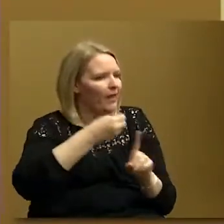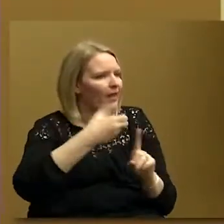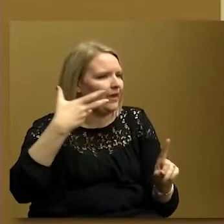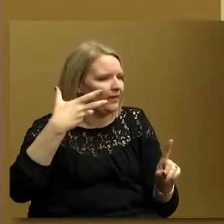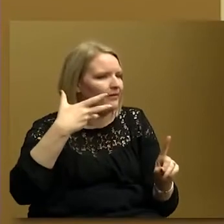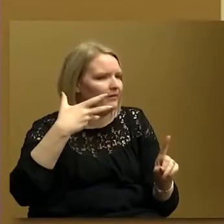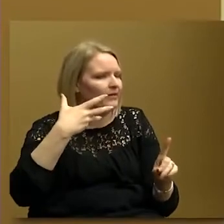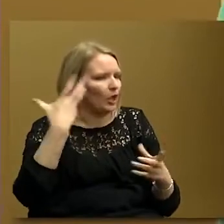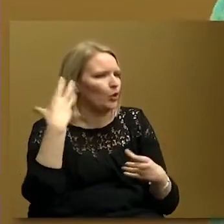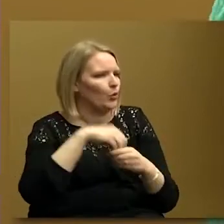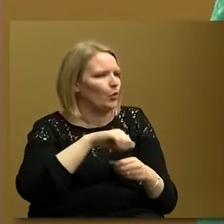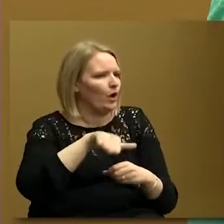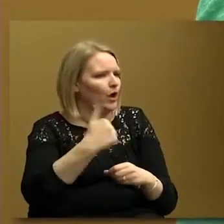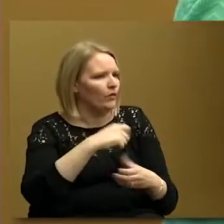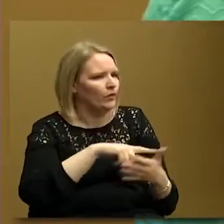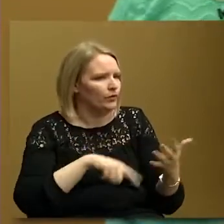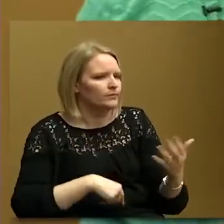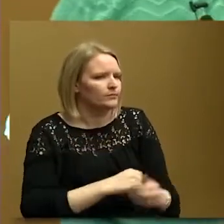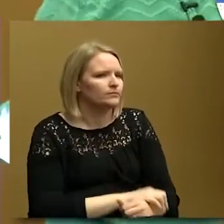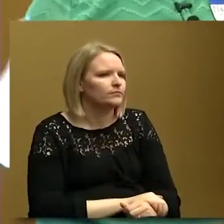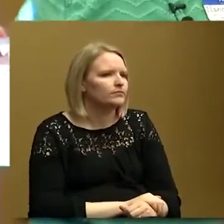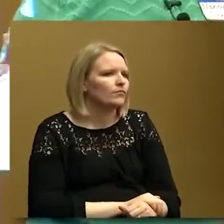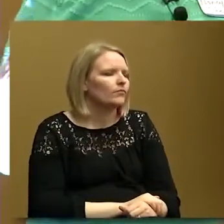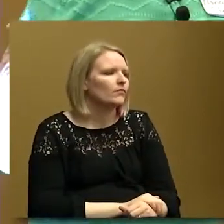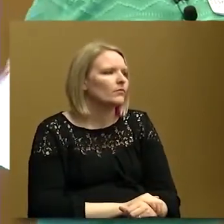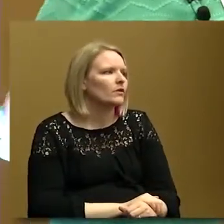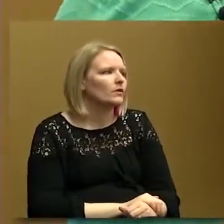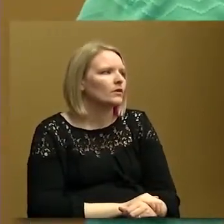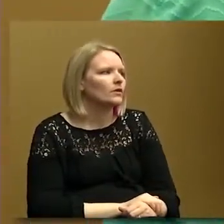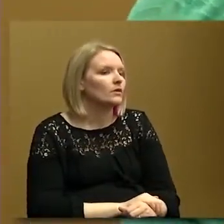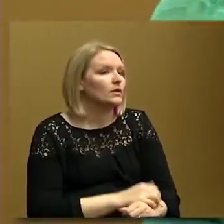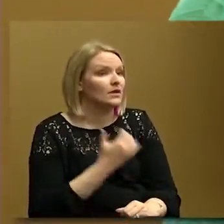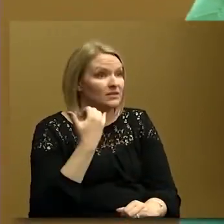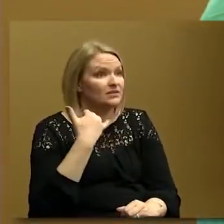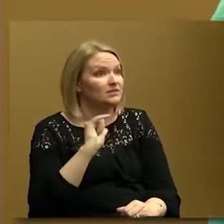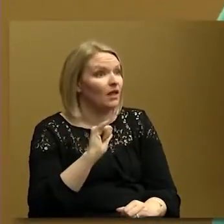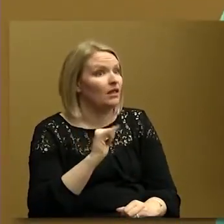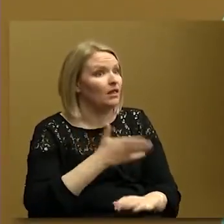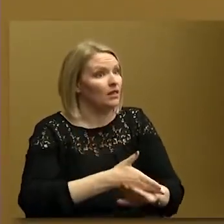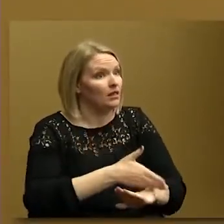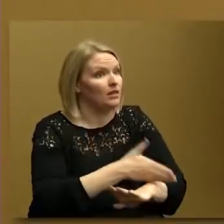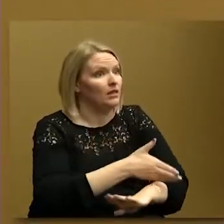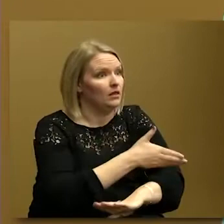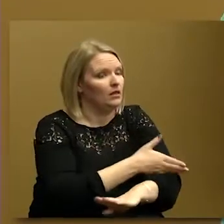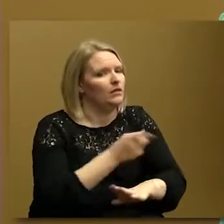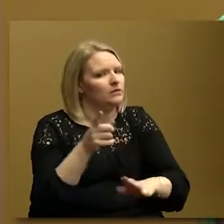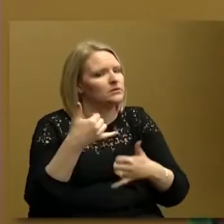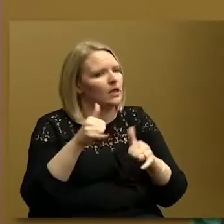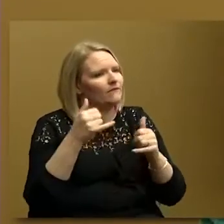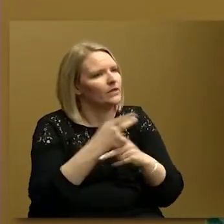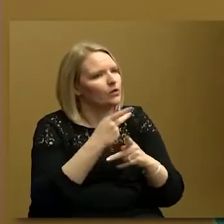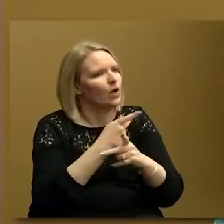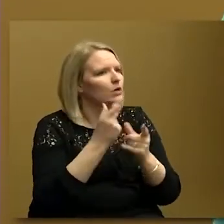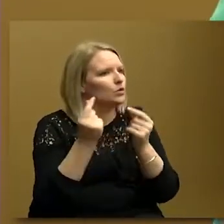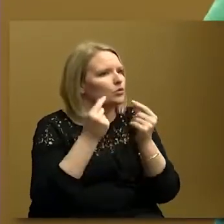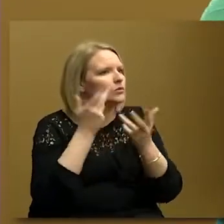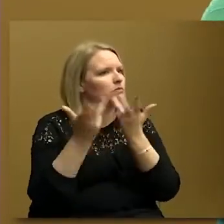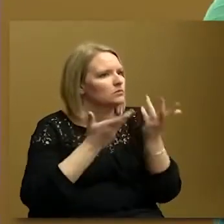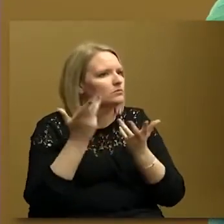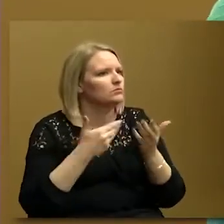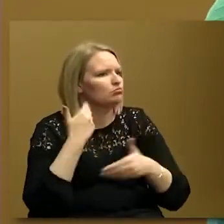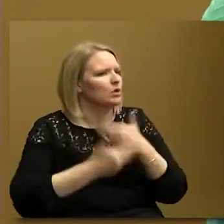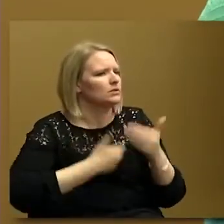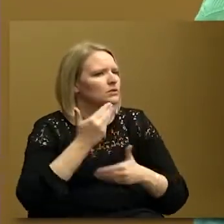and do those kind of things with it. And they're still growing. They're still figuring things out and still doing things.